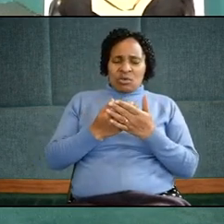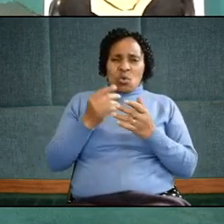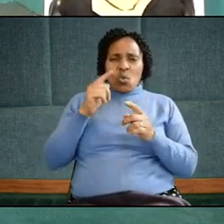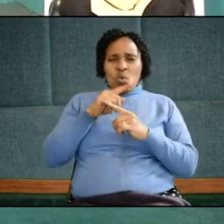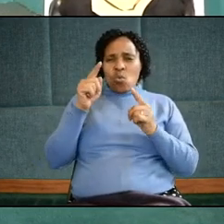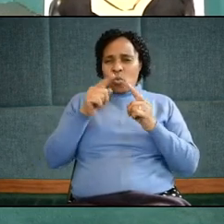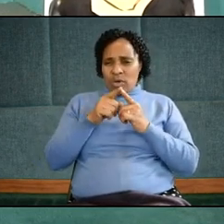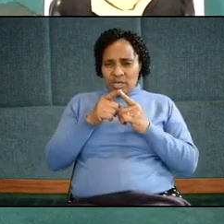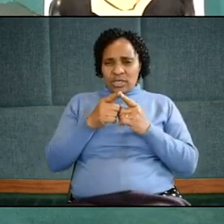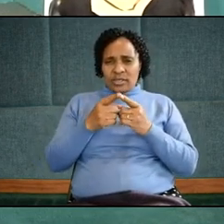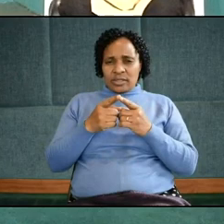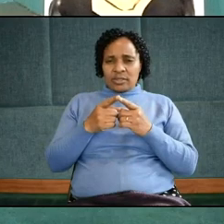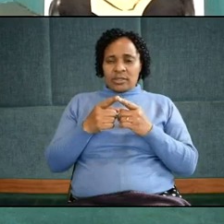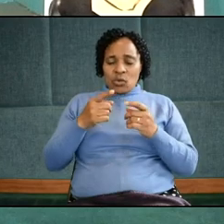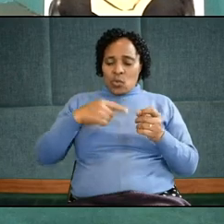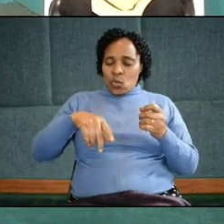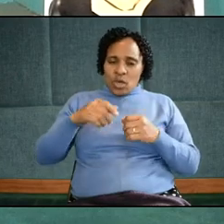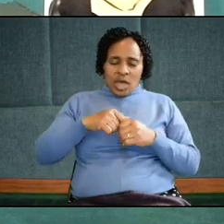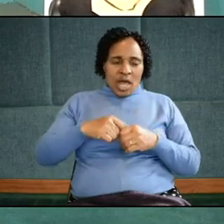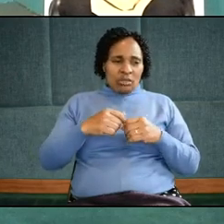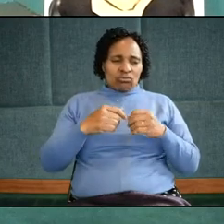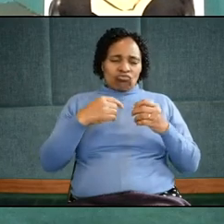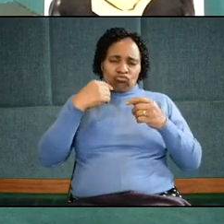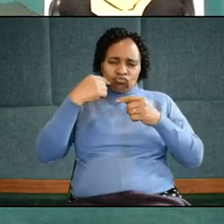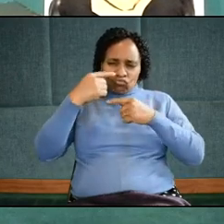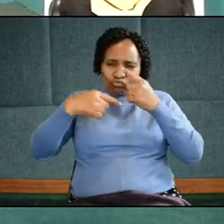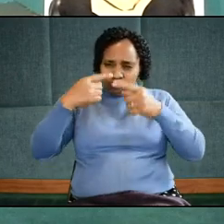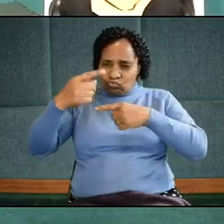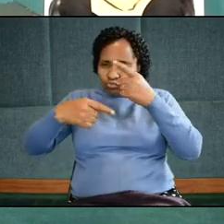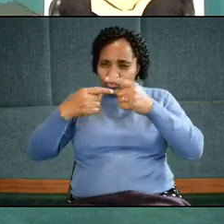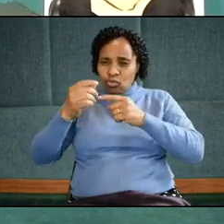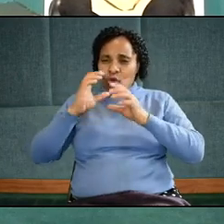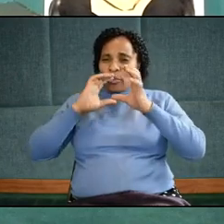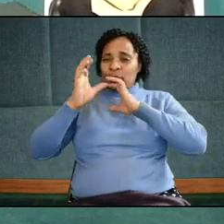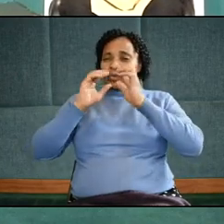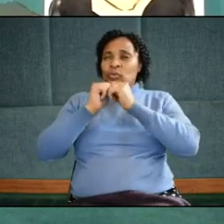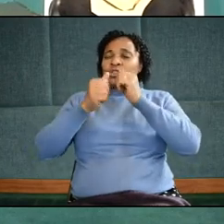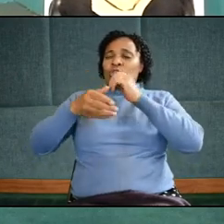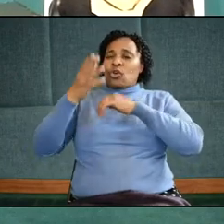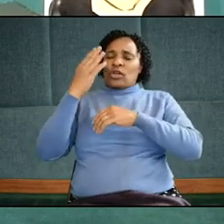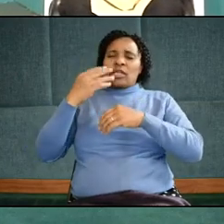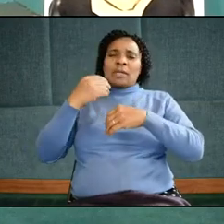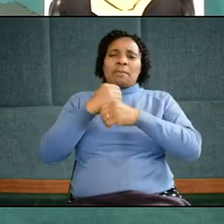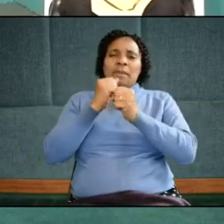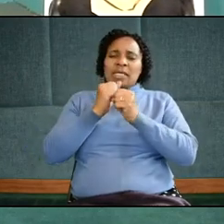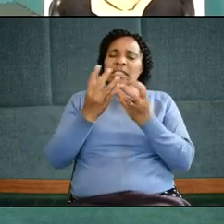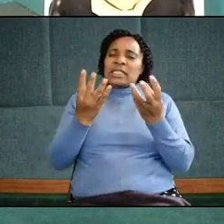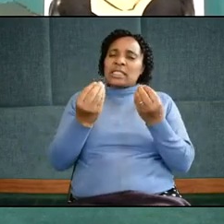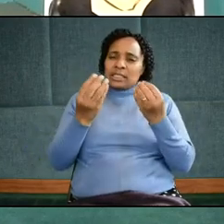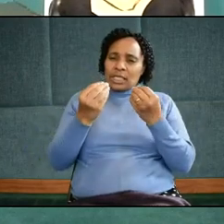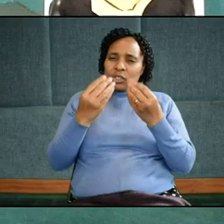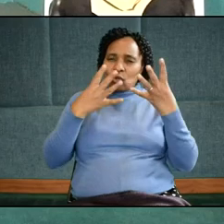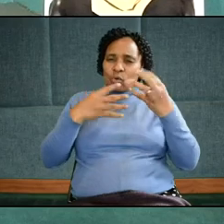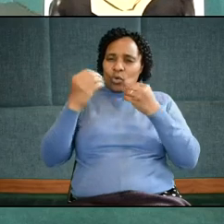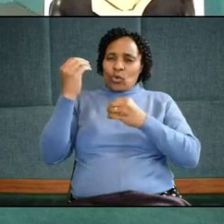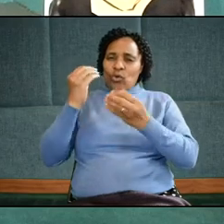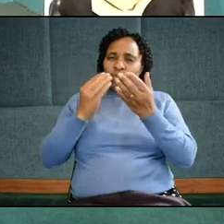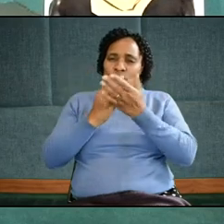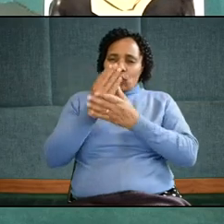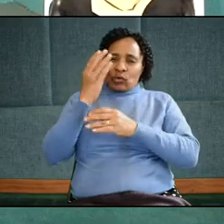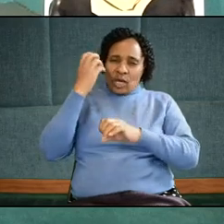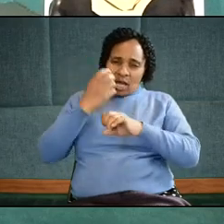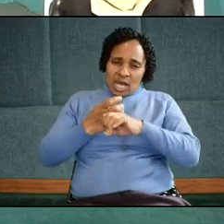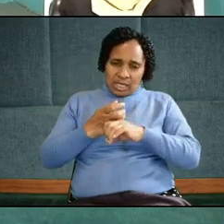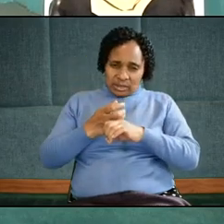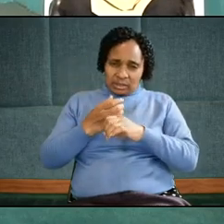when we are in constant communication with God, it's going to be easier to just go through any difficult phase in life. All right.